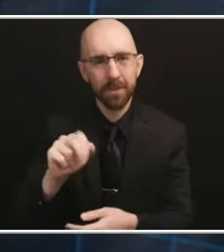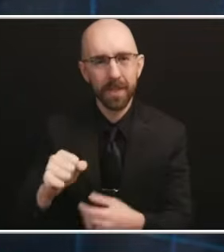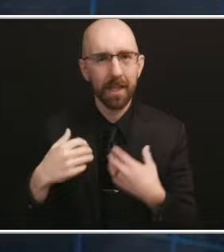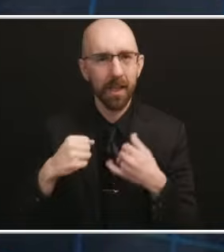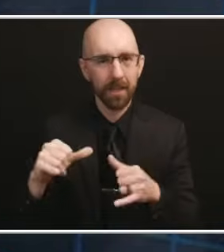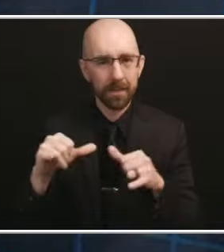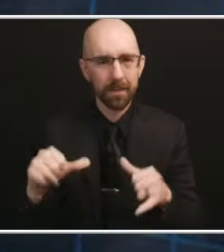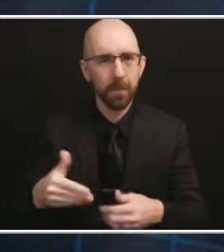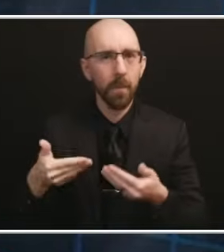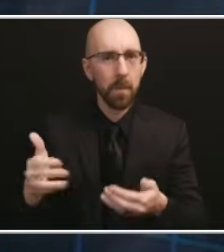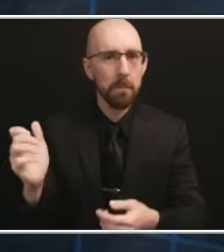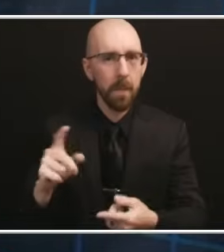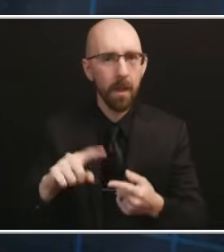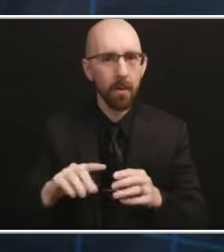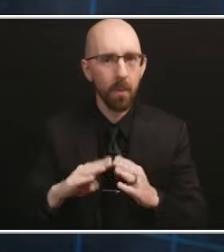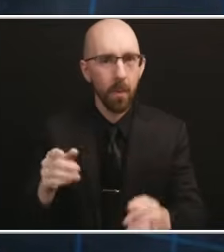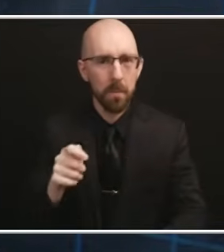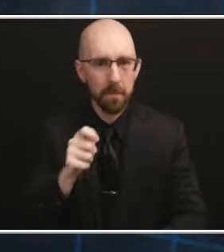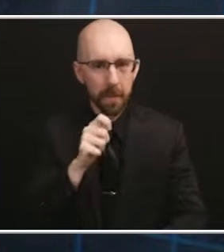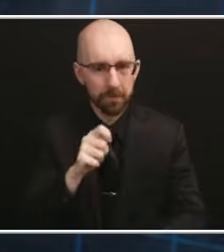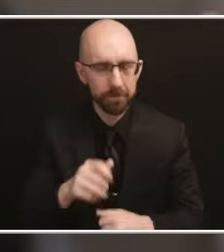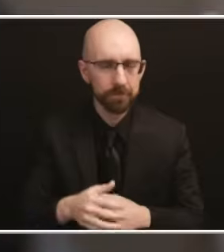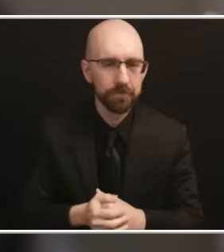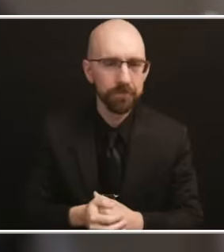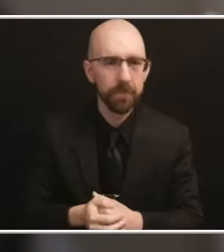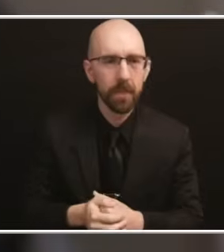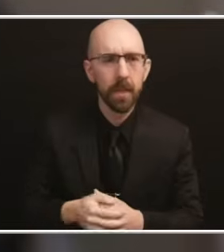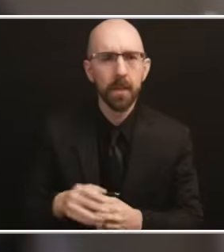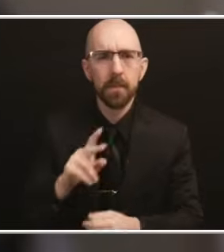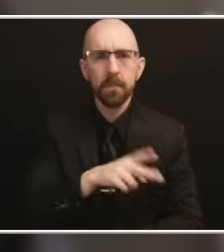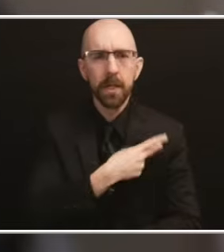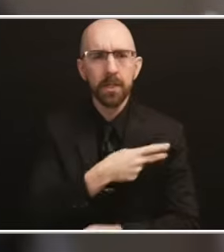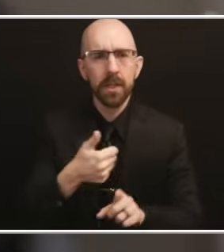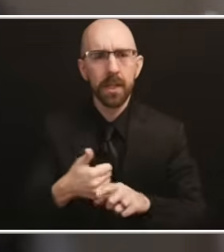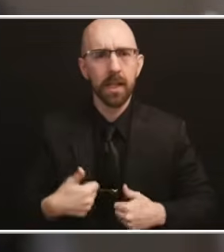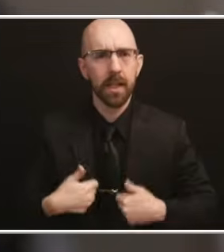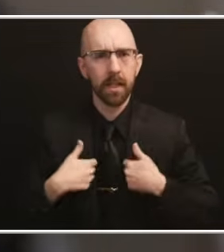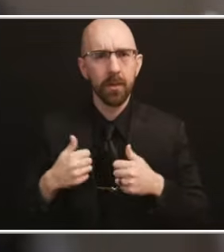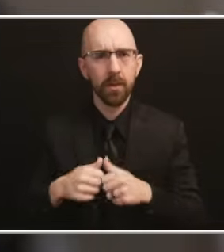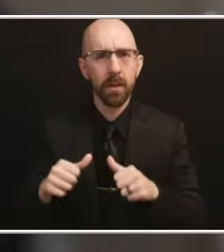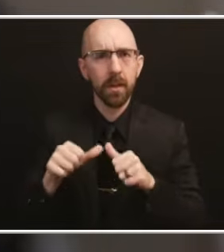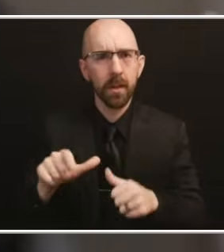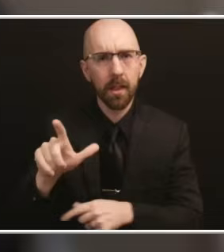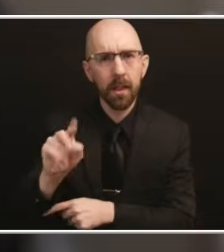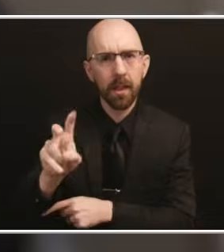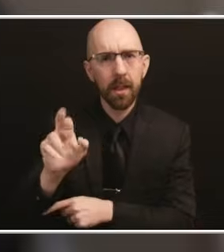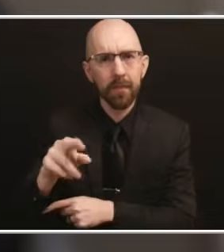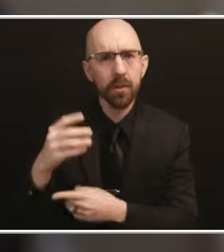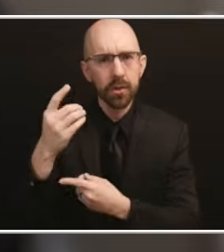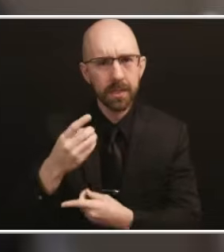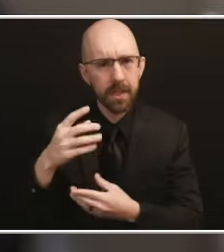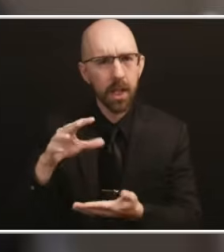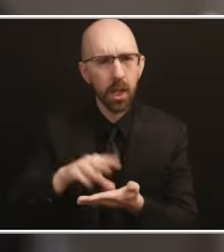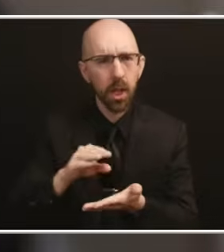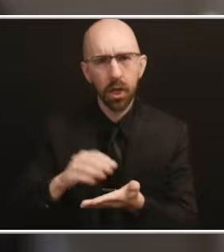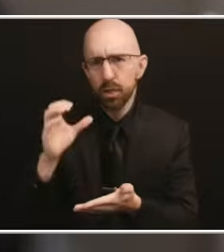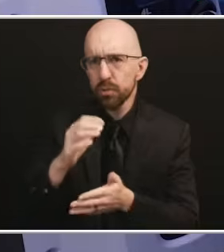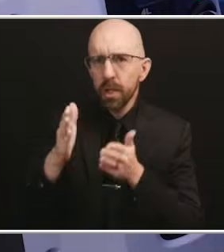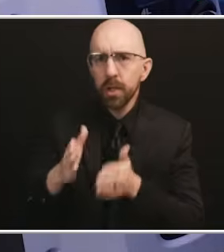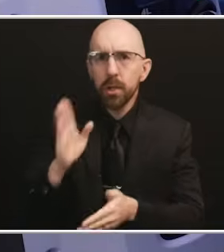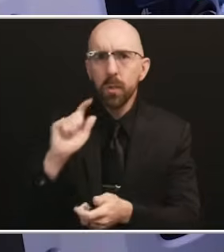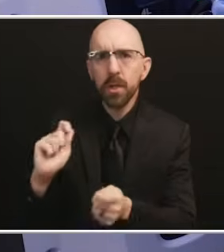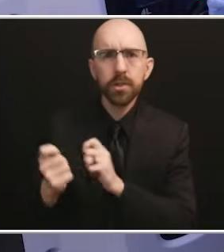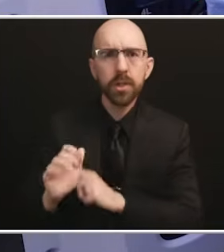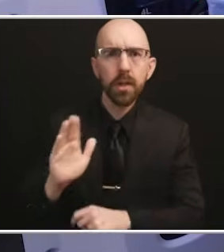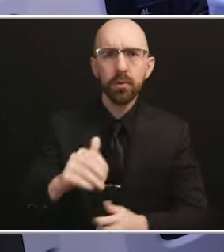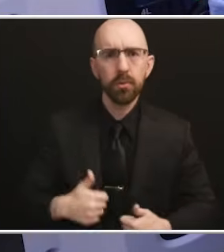to Open Mics. A patient living with chronic liver disease learned a complete stranger was going to change her life. Today,